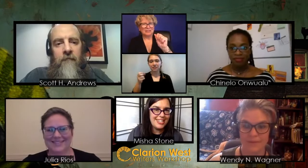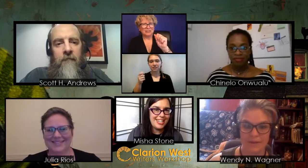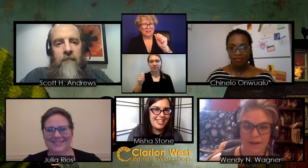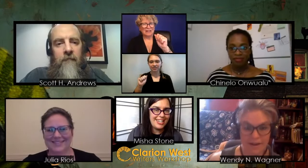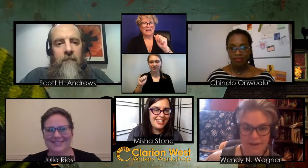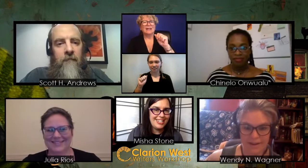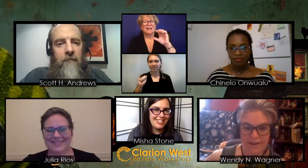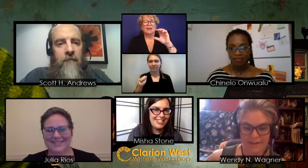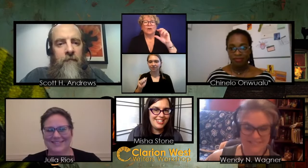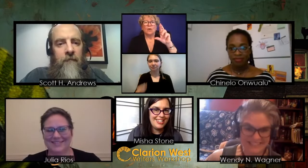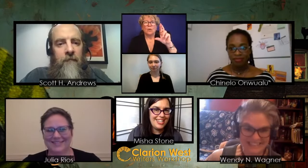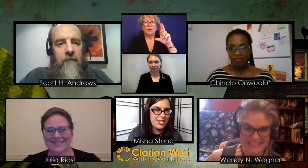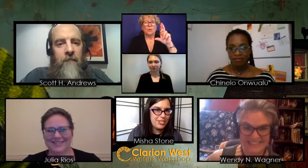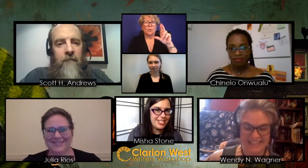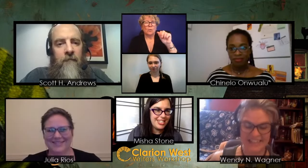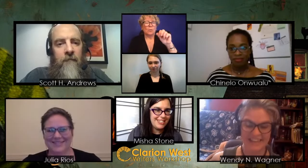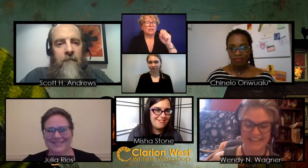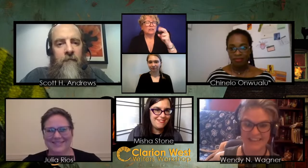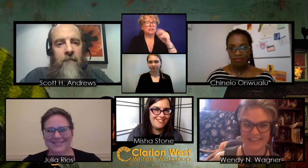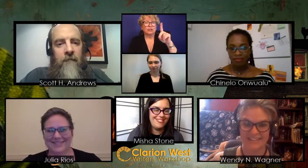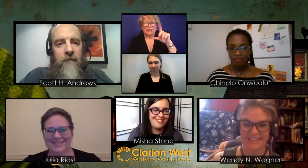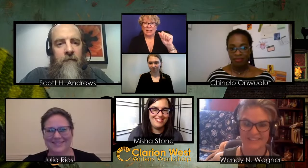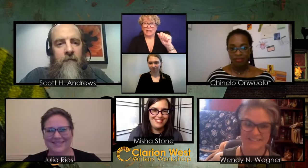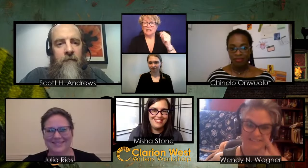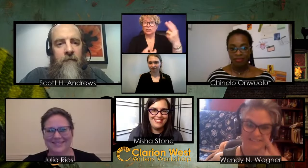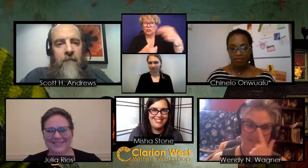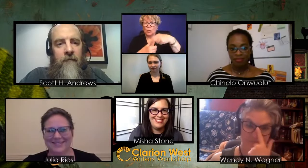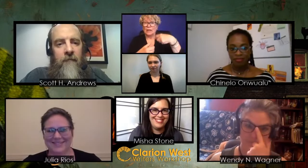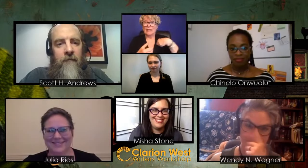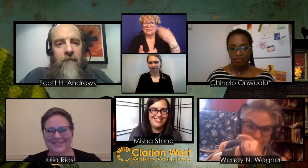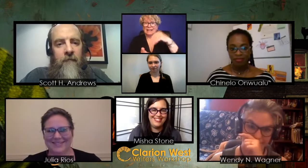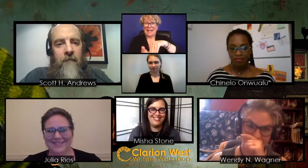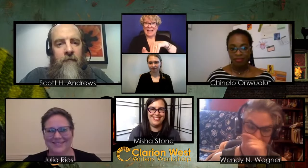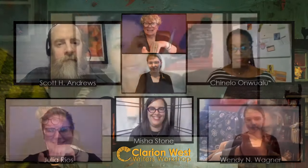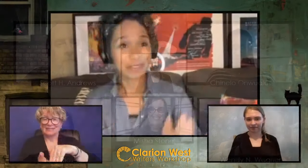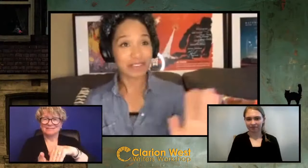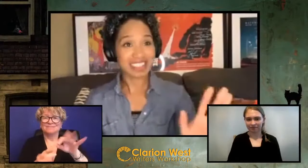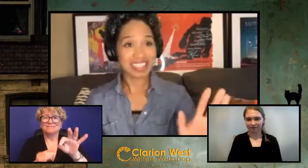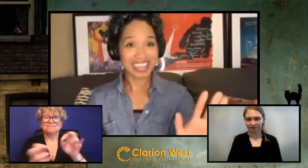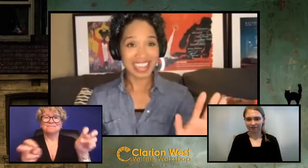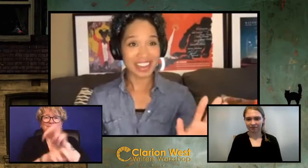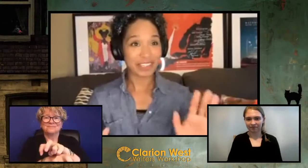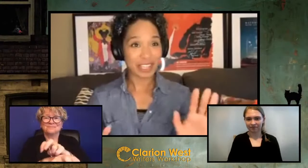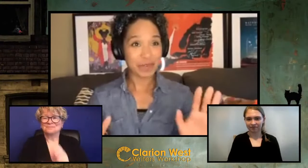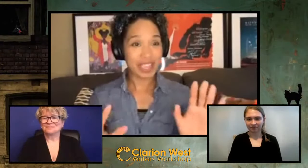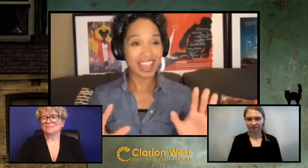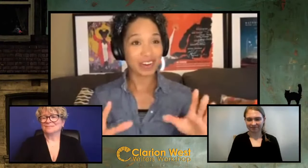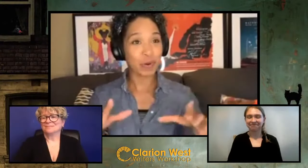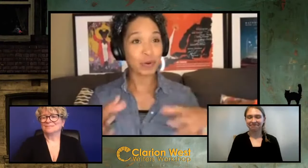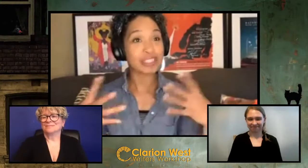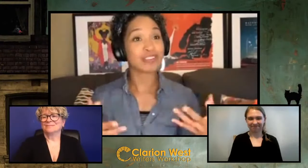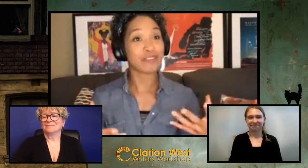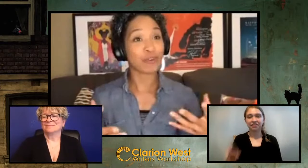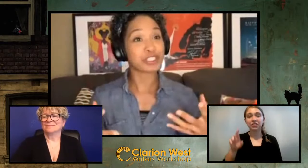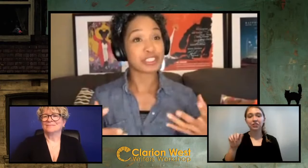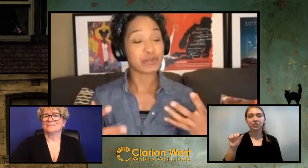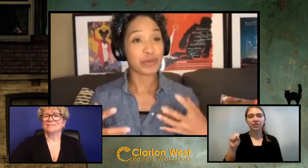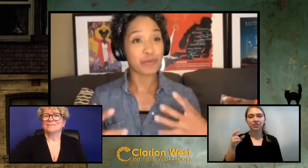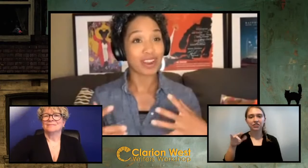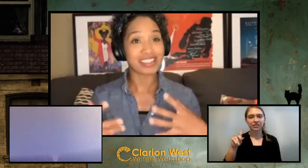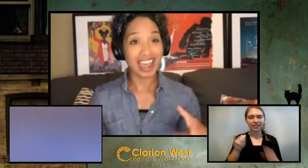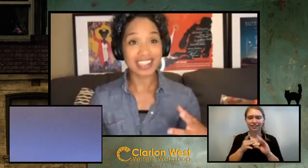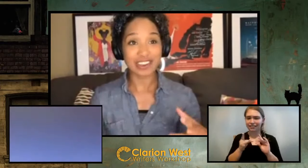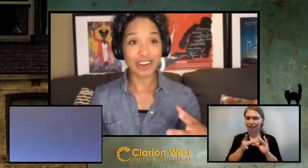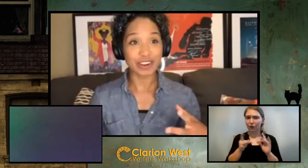us again. Thank you, Rashida. Hi, everyone. Thank you. This has been fascinating. And I feel like we had a whole list of questions